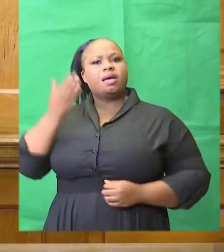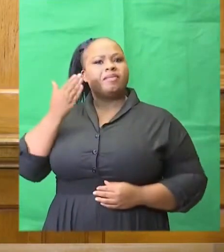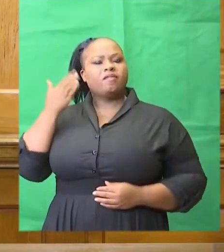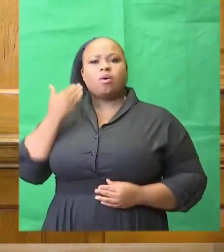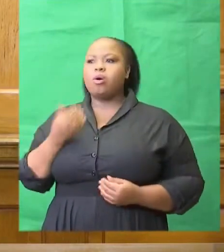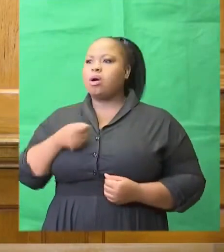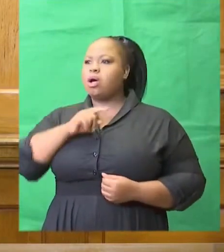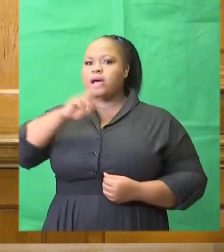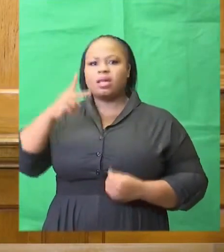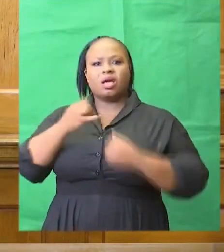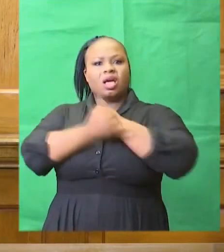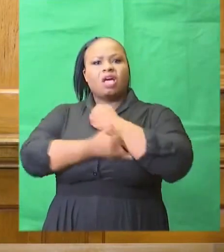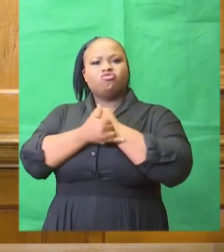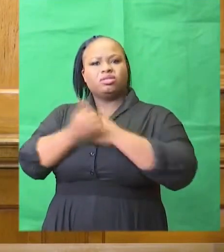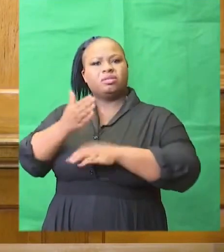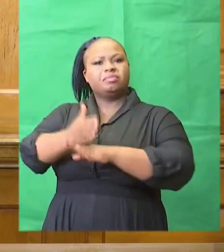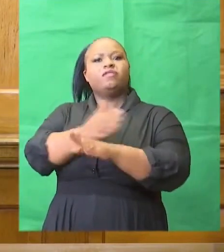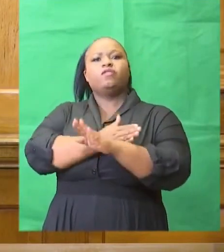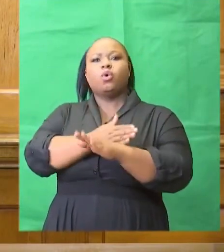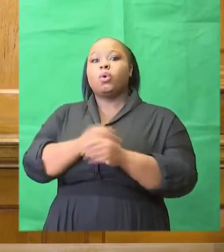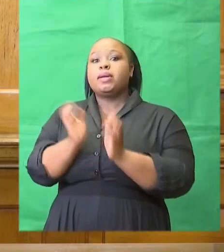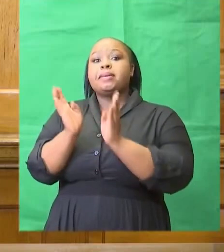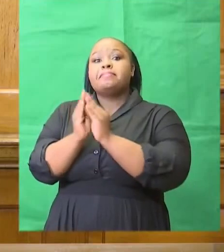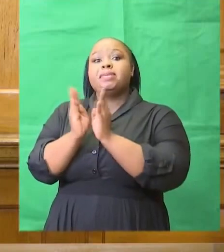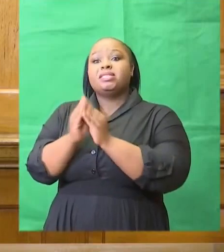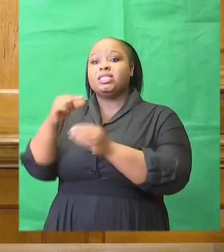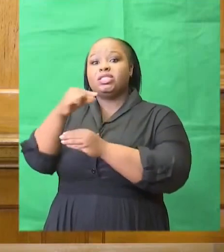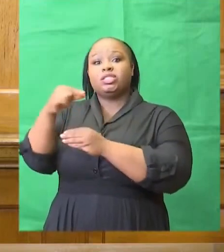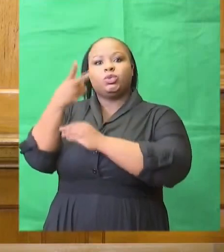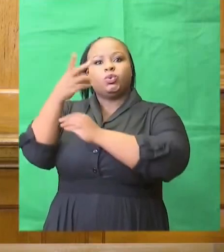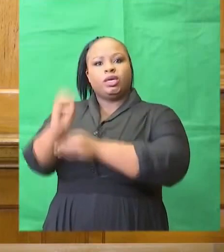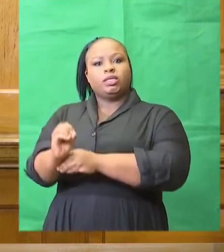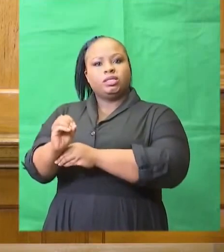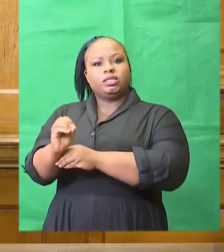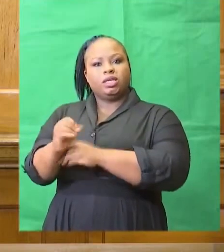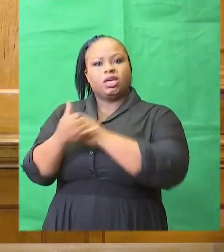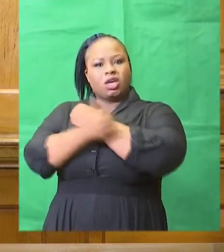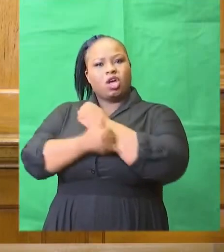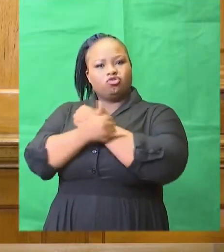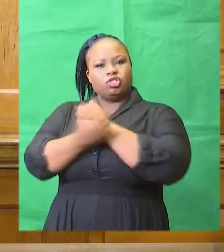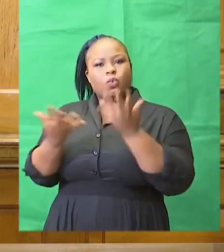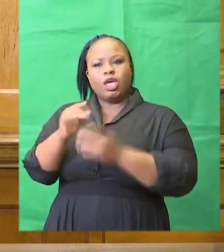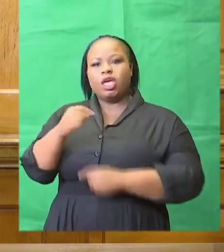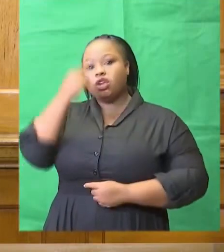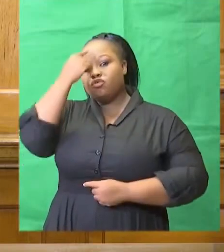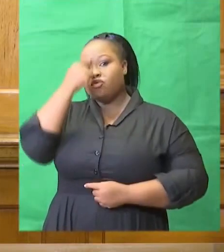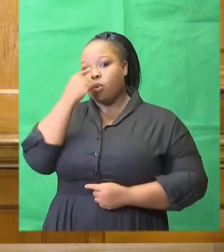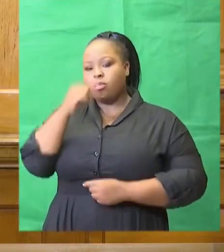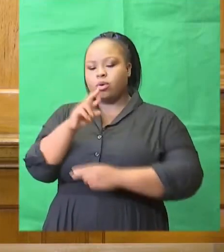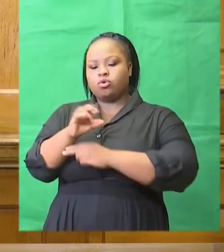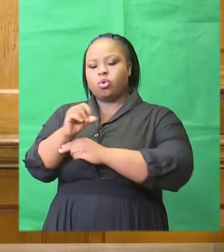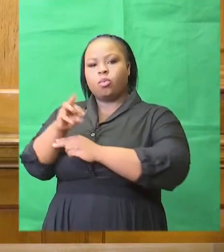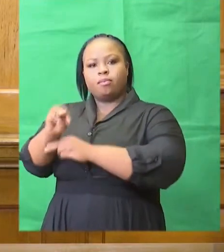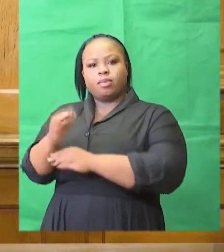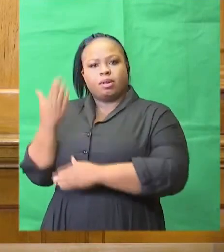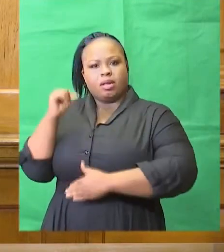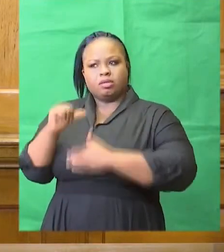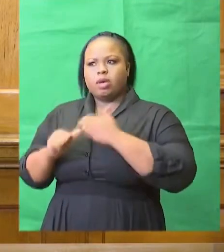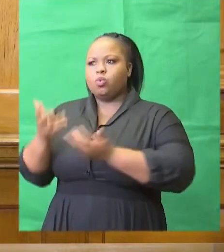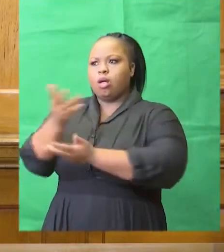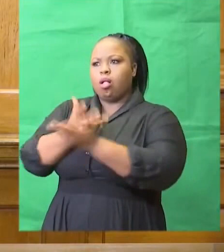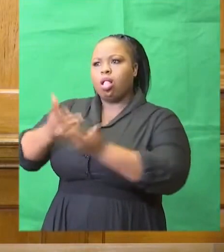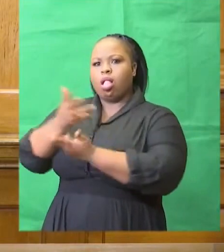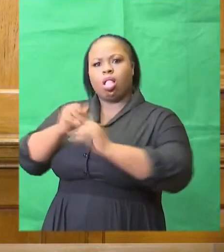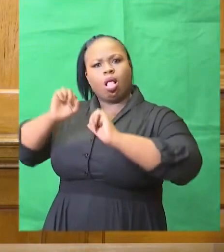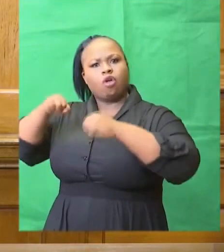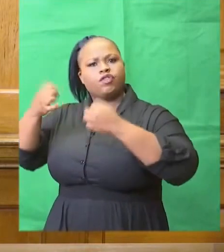many of these countries made at the meeting of the G20 countries in Rome last month. When they